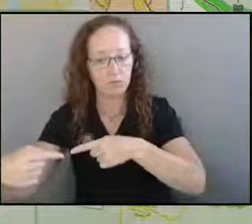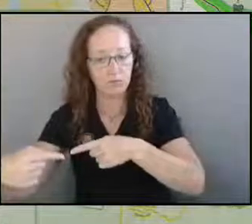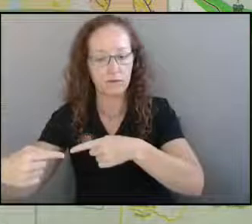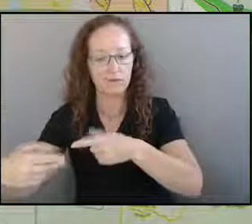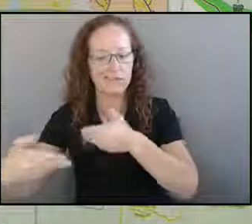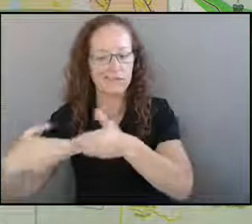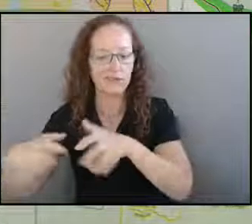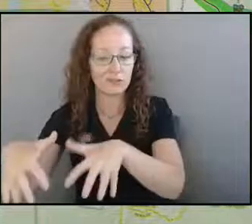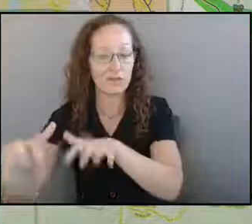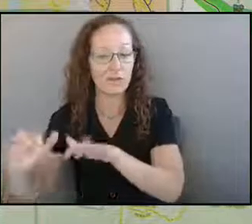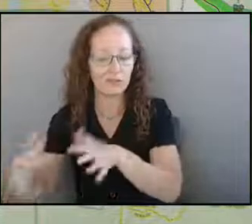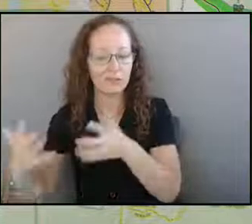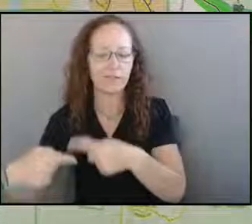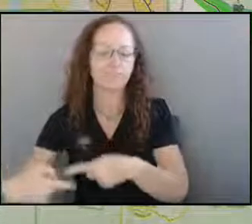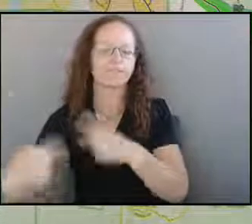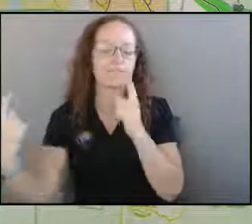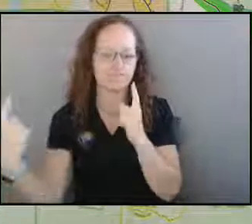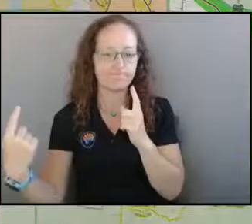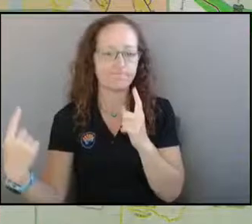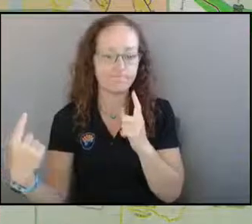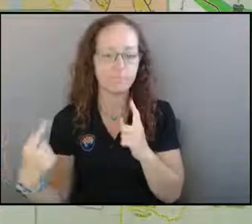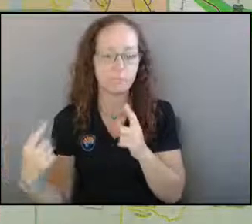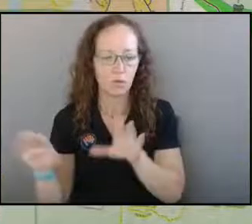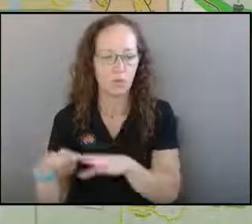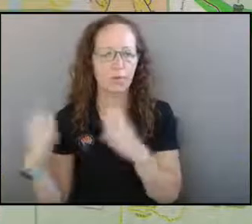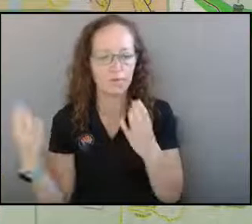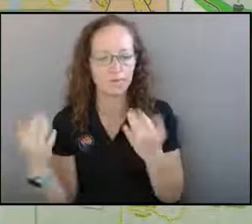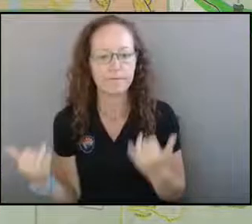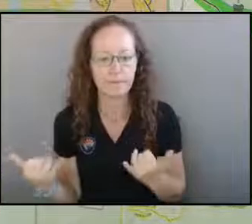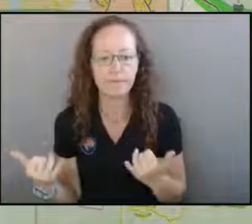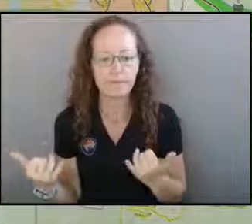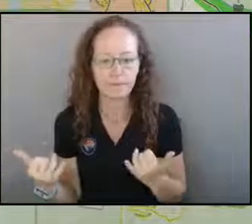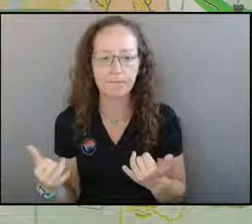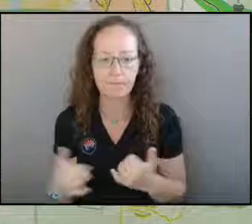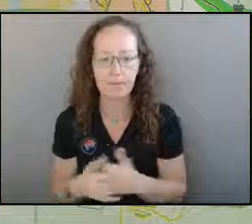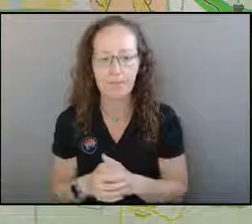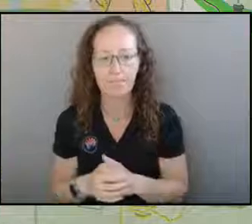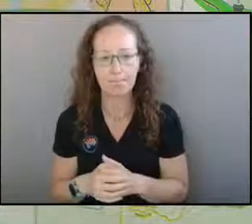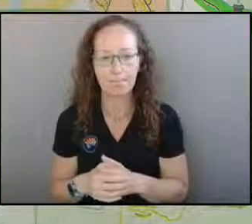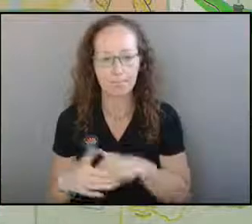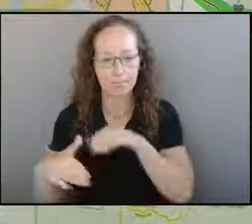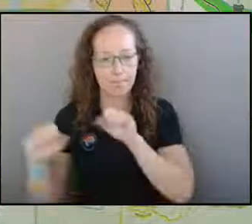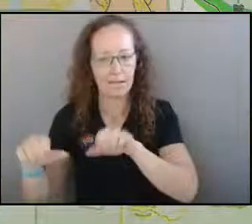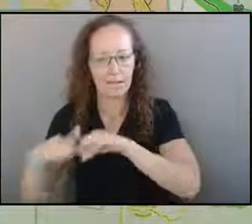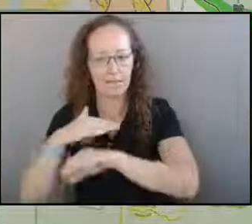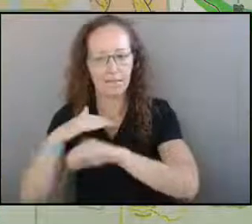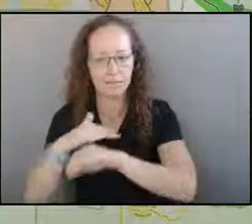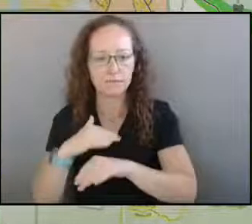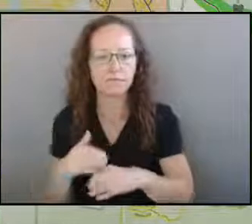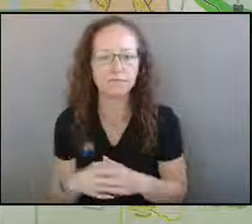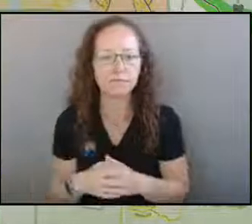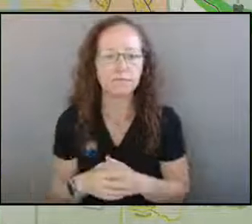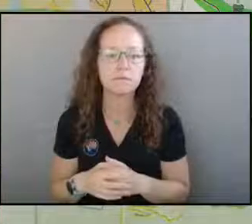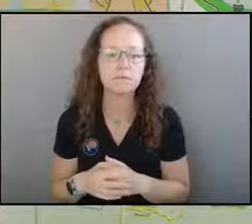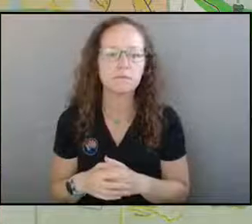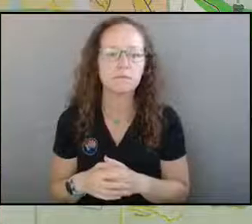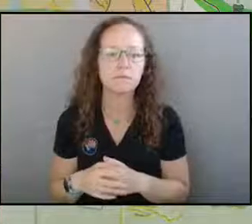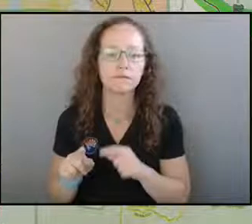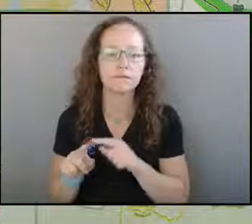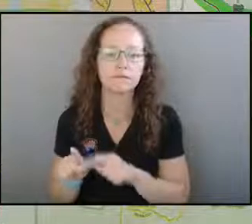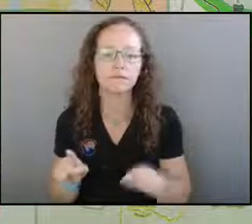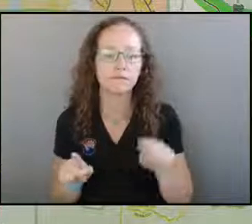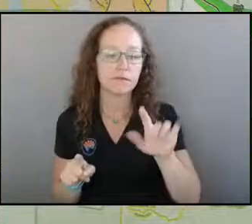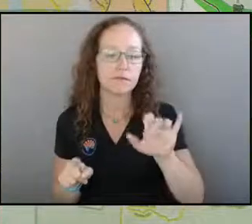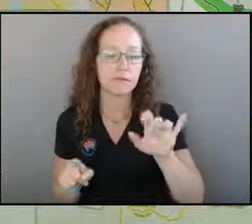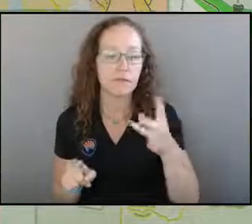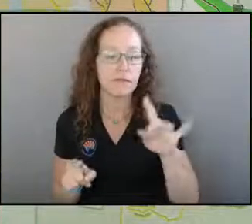has been lifted, so that area is available for access. As we go back up to 518, we're going to